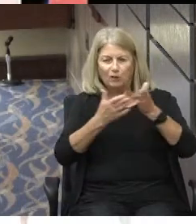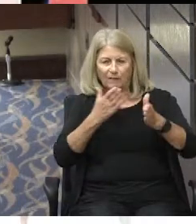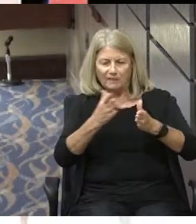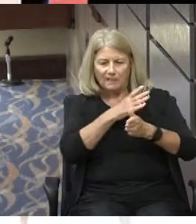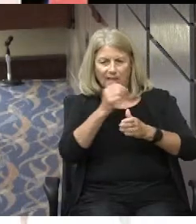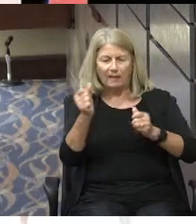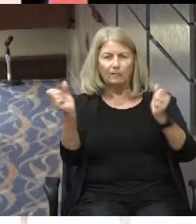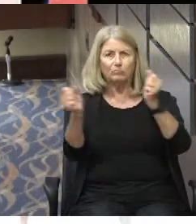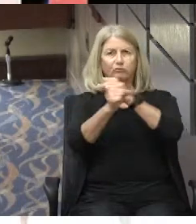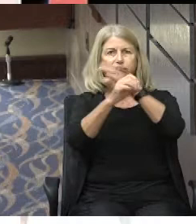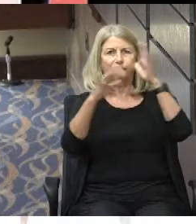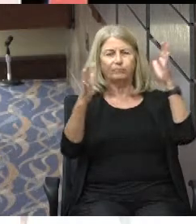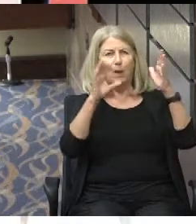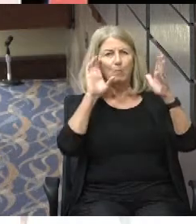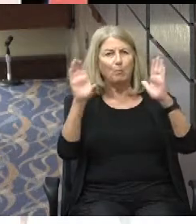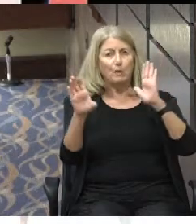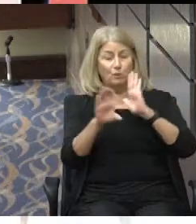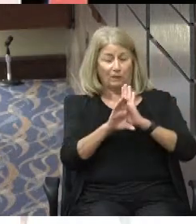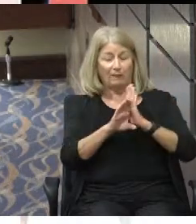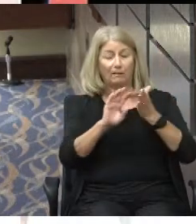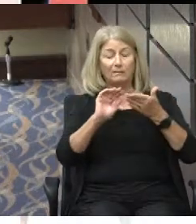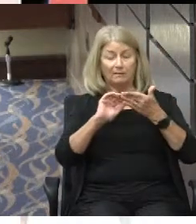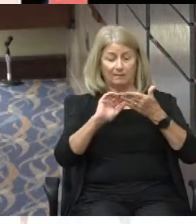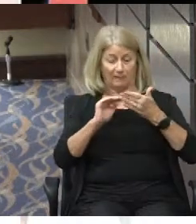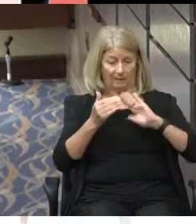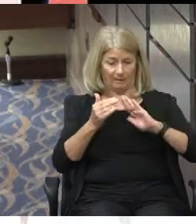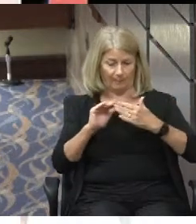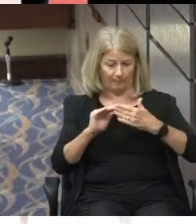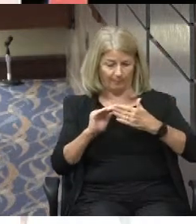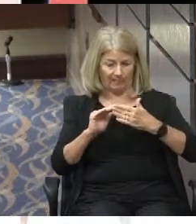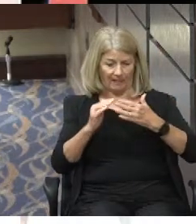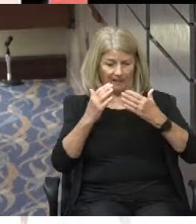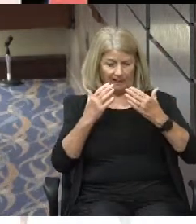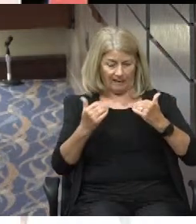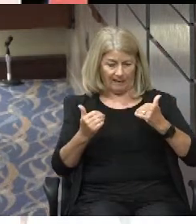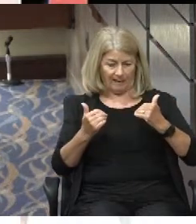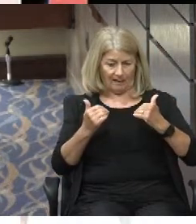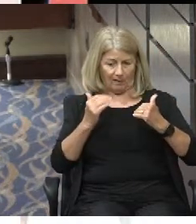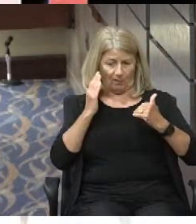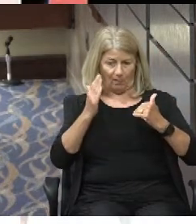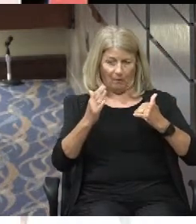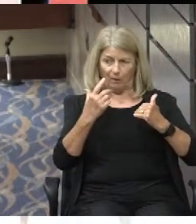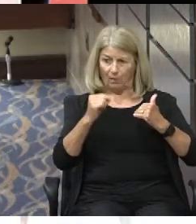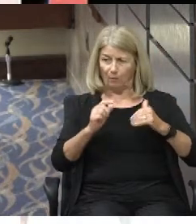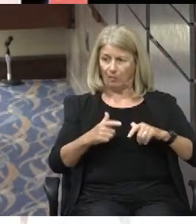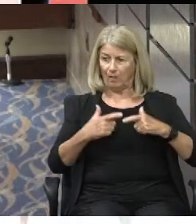keep it fresh and reflective of the city. So now we're going to go live to our site.